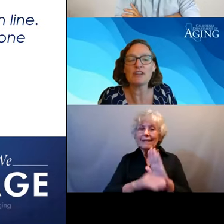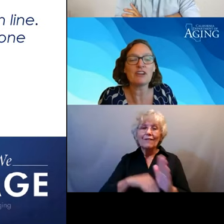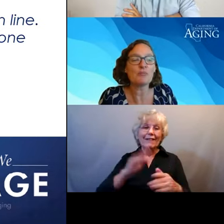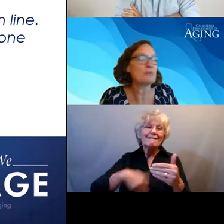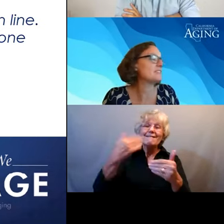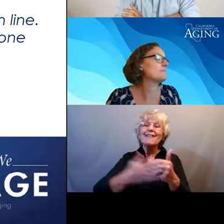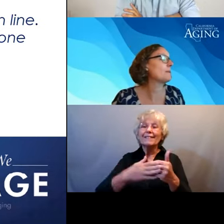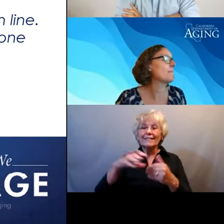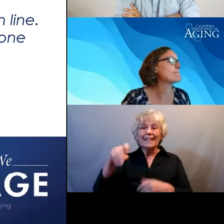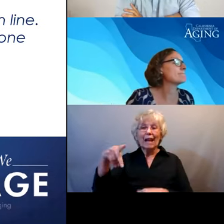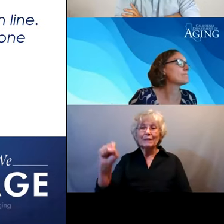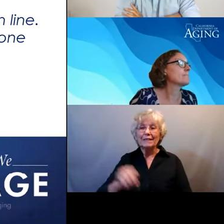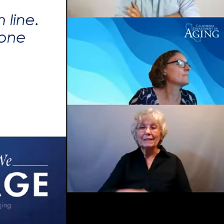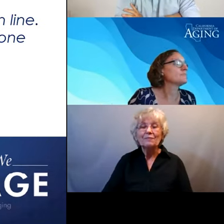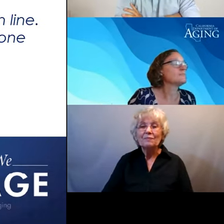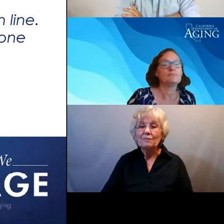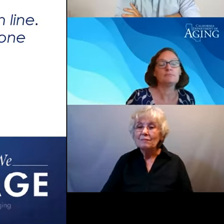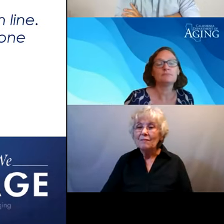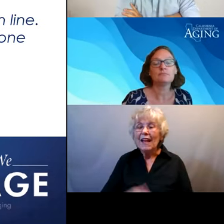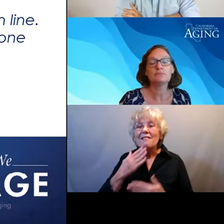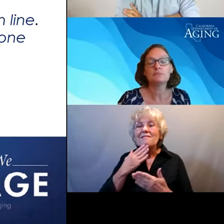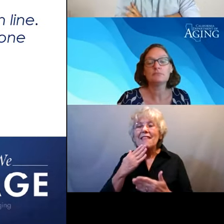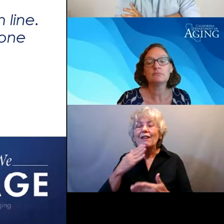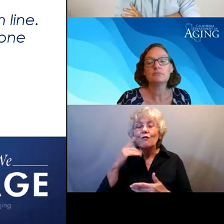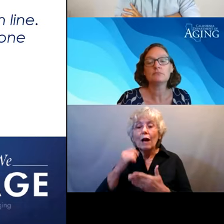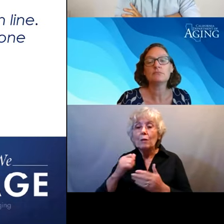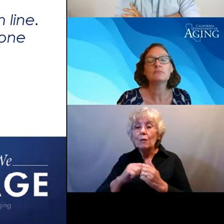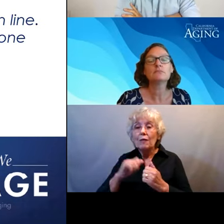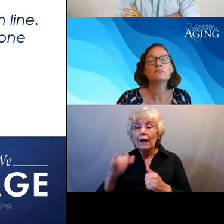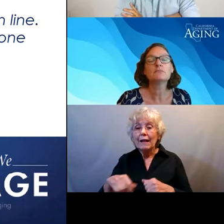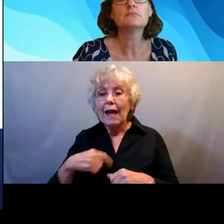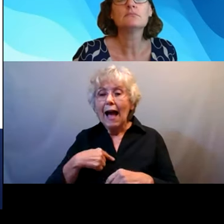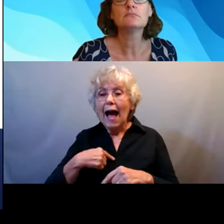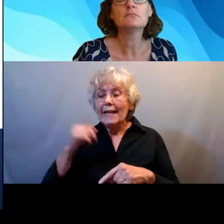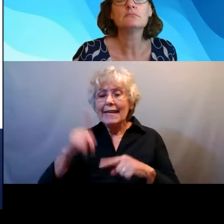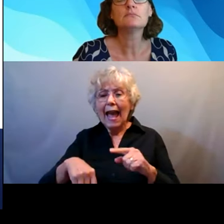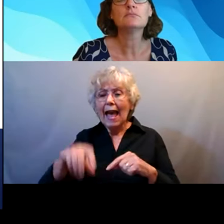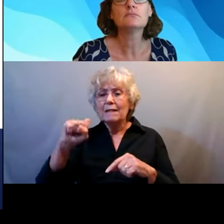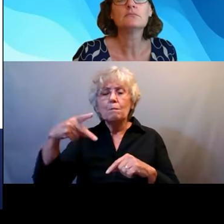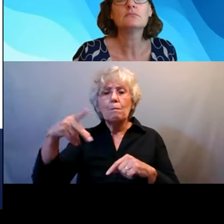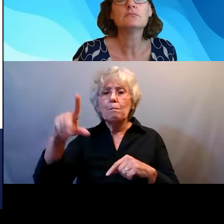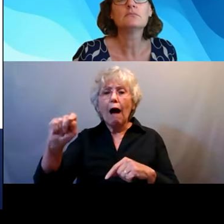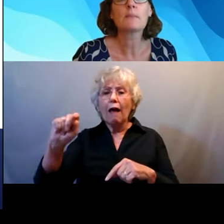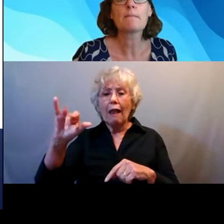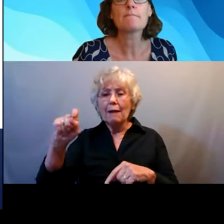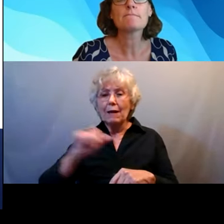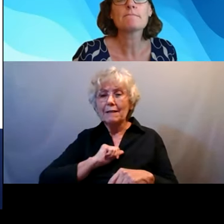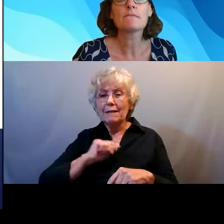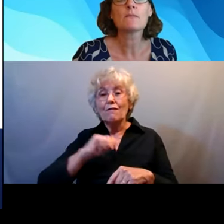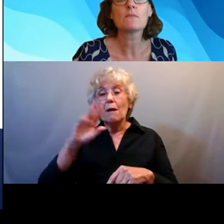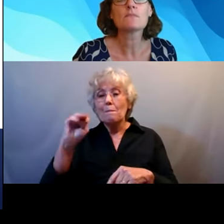thanks, Maria, for helping with this part. Oh, absolutely. And I'm not able to spotlight myself. I don't know if I need to be in front of everybody's face,